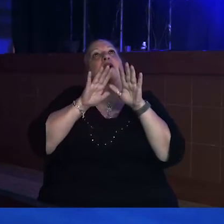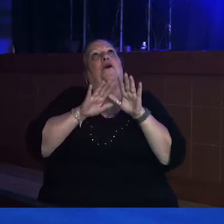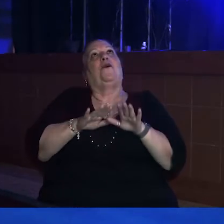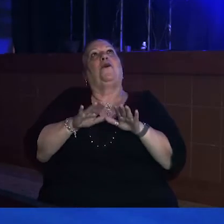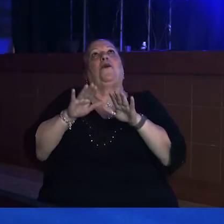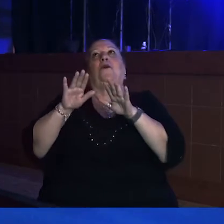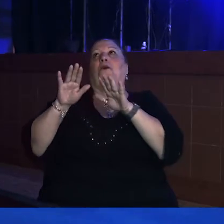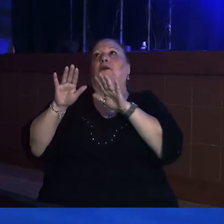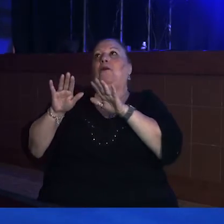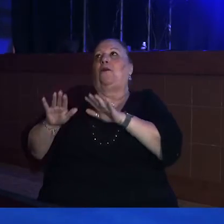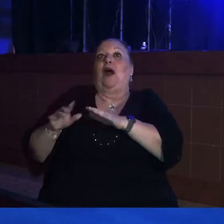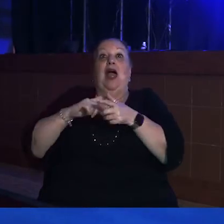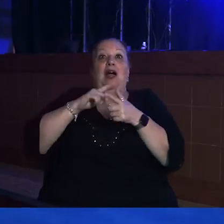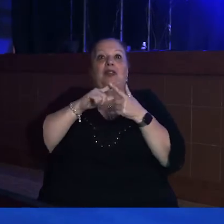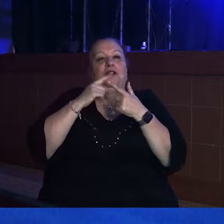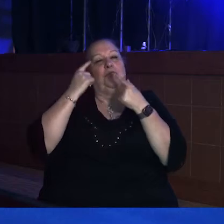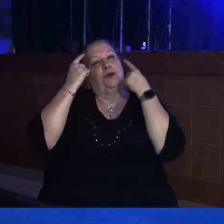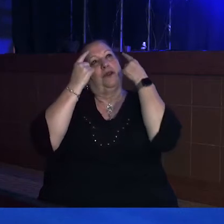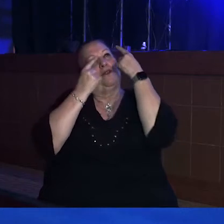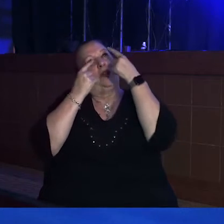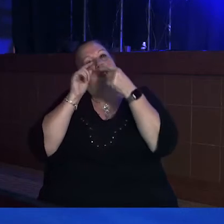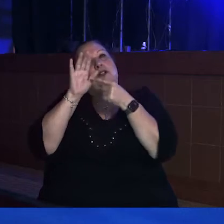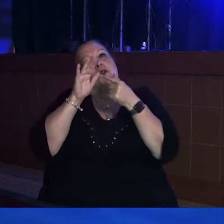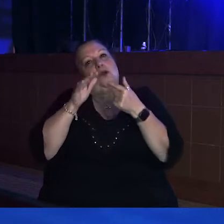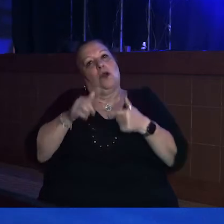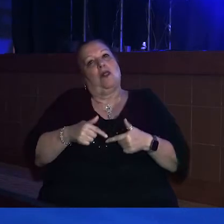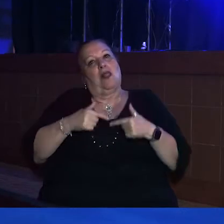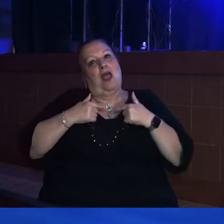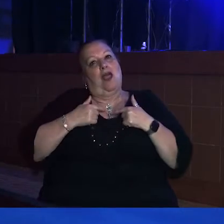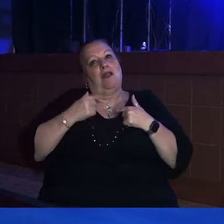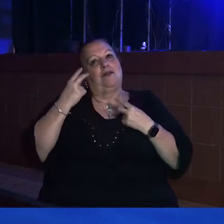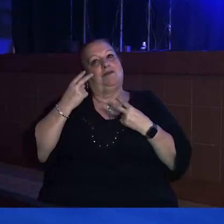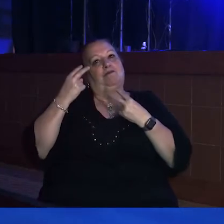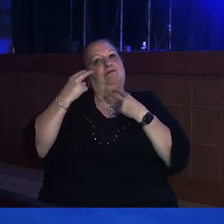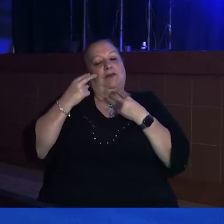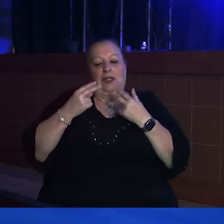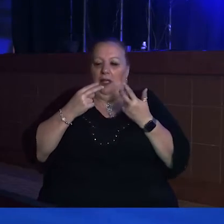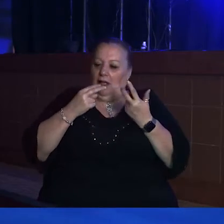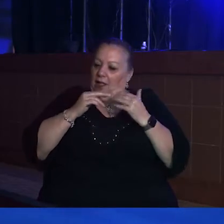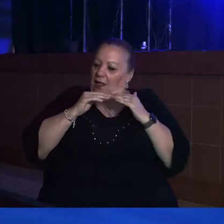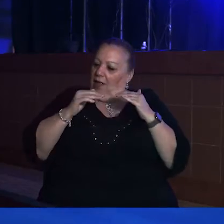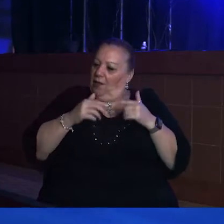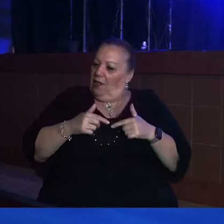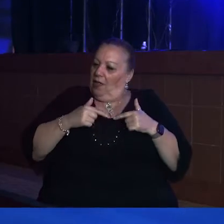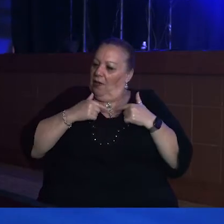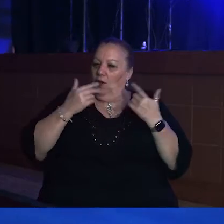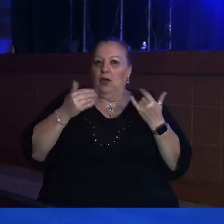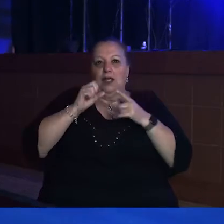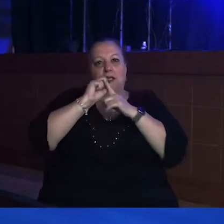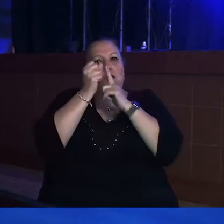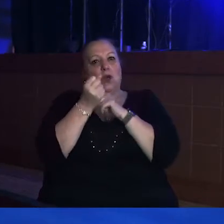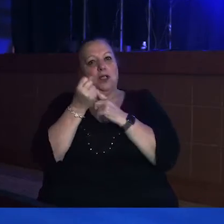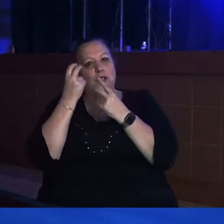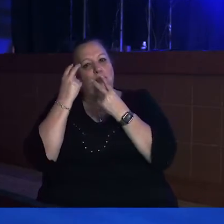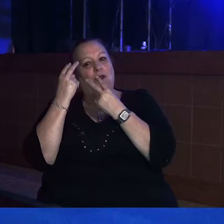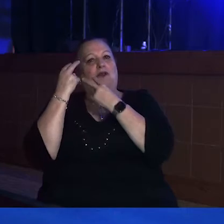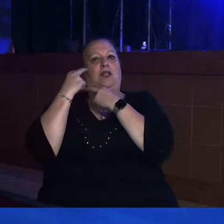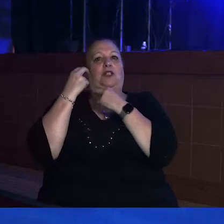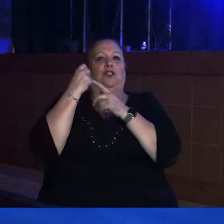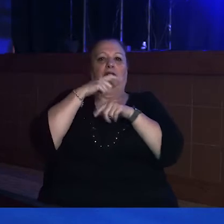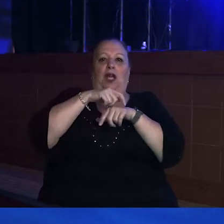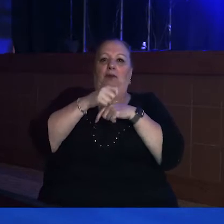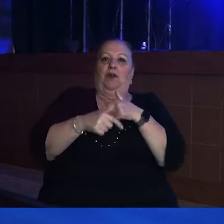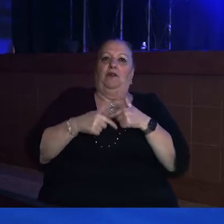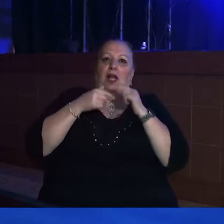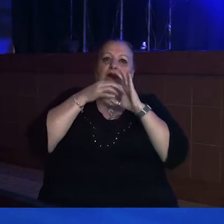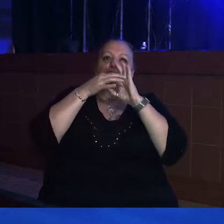you reflect on your own life. The situation, the stage of life that you're in, you reflect on your season of life, your relational world,